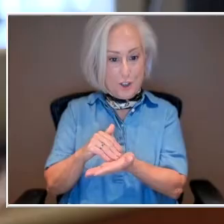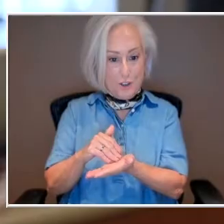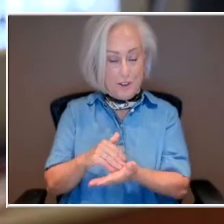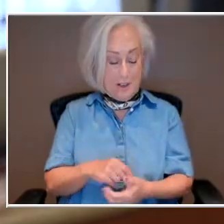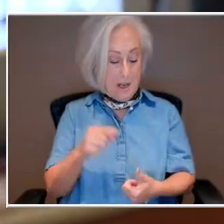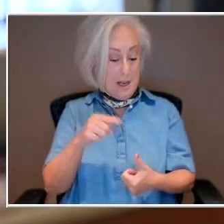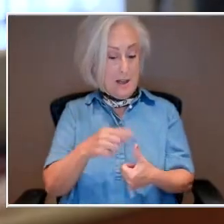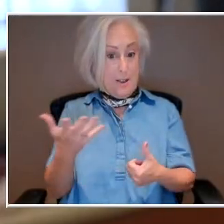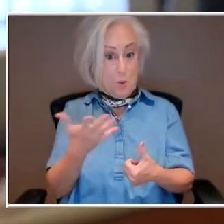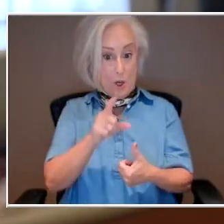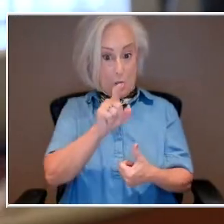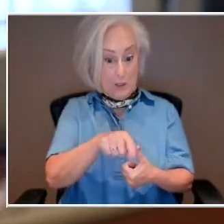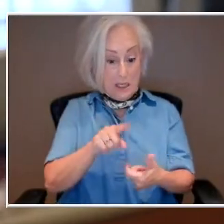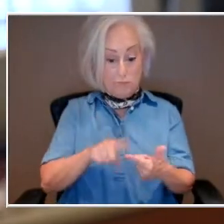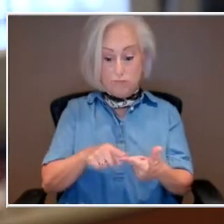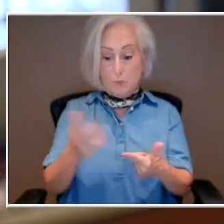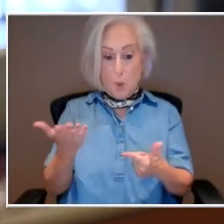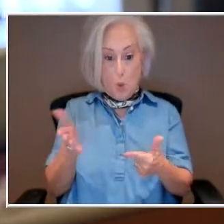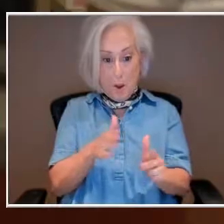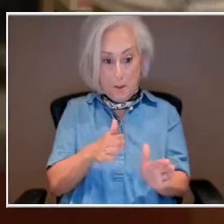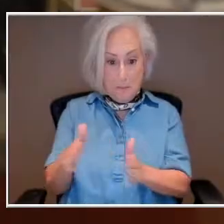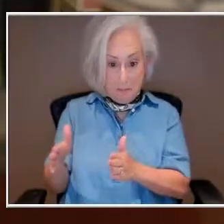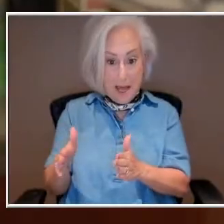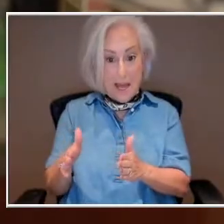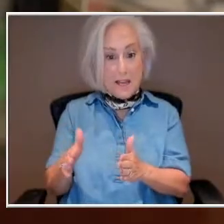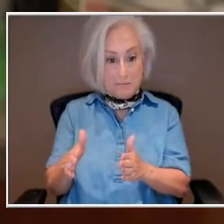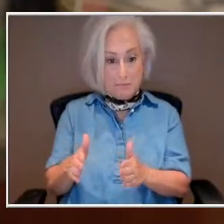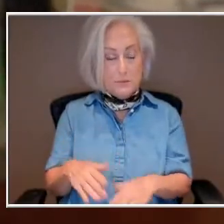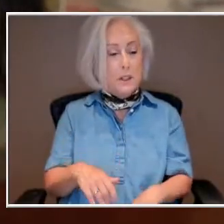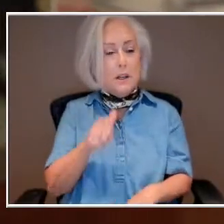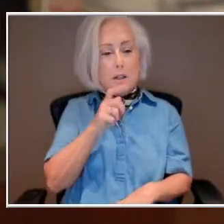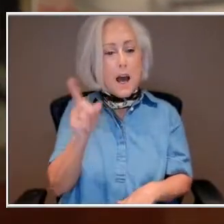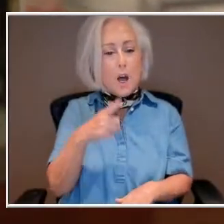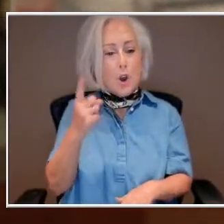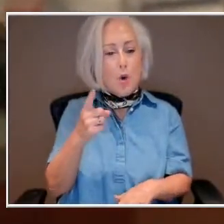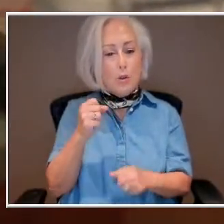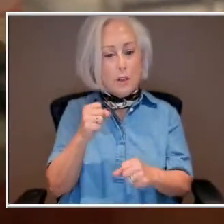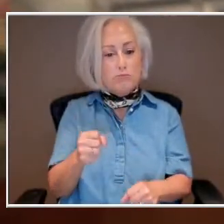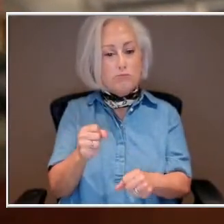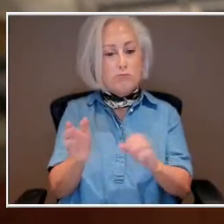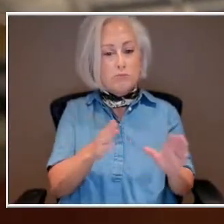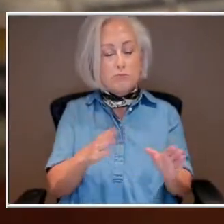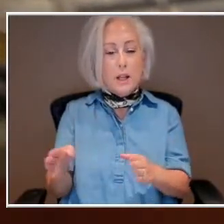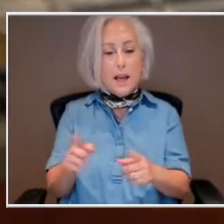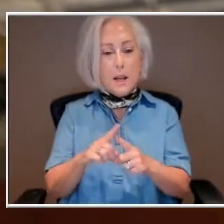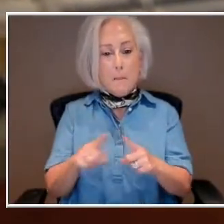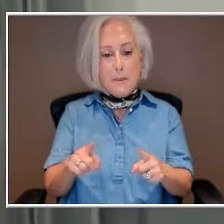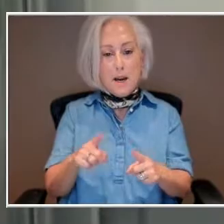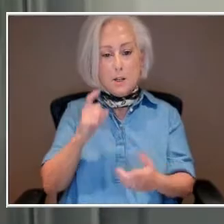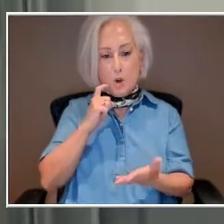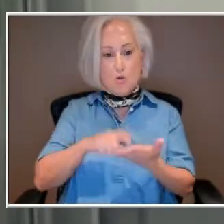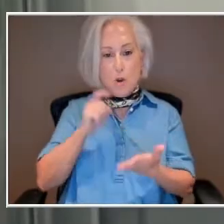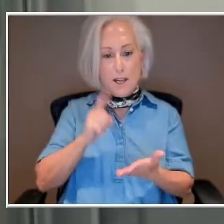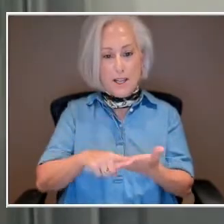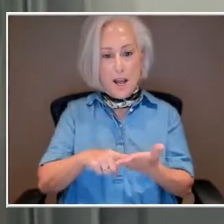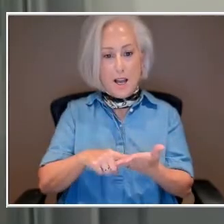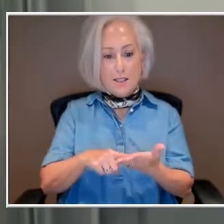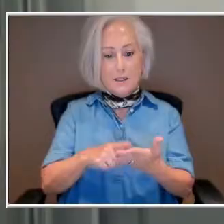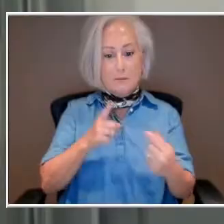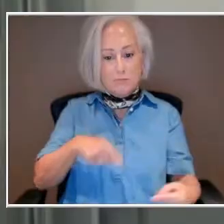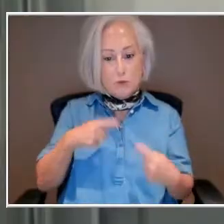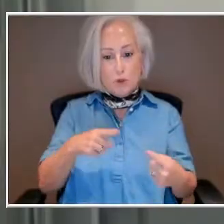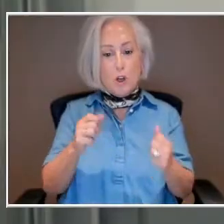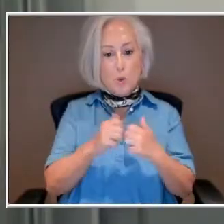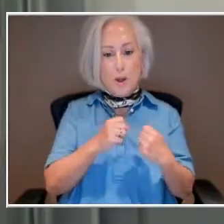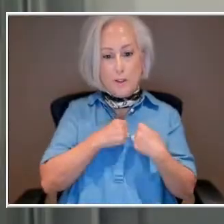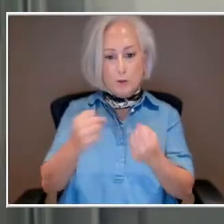going to do. And not just a firm medical plan, a plan that recognizes the travel burden for Ashley. It is us as the